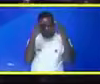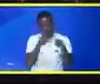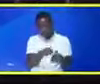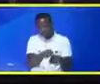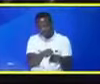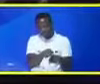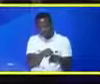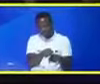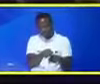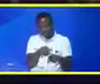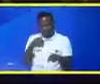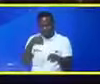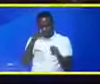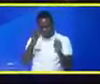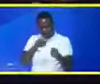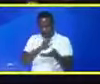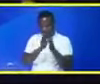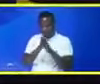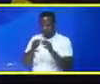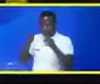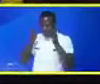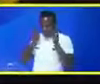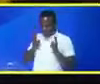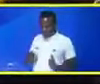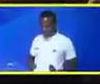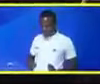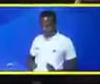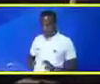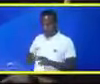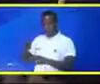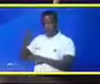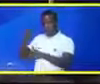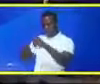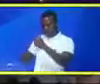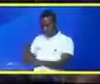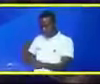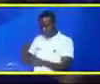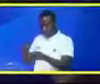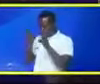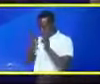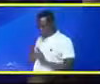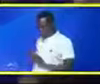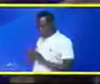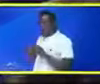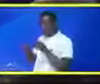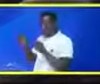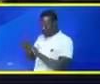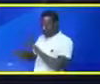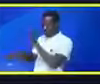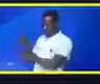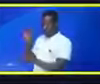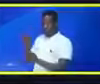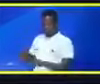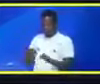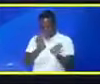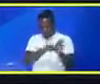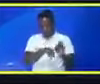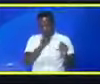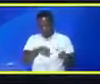can be human entities. Doors can be spirits. Please, I want you to follow very